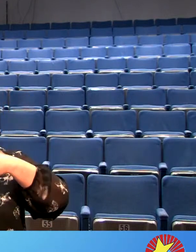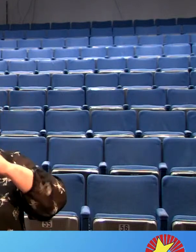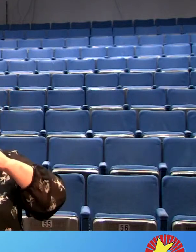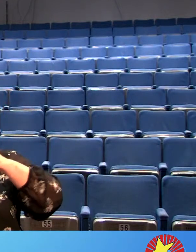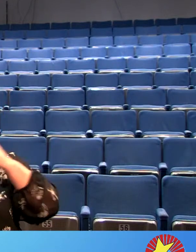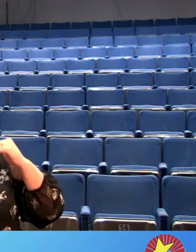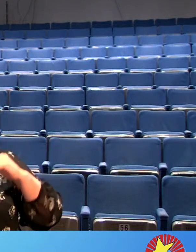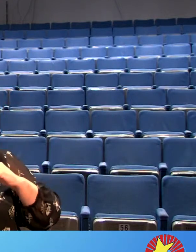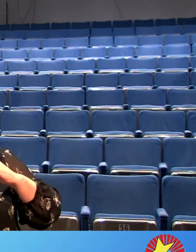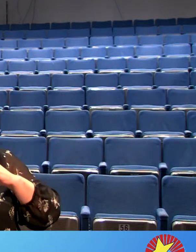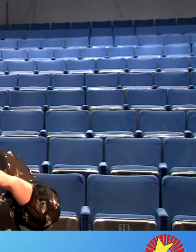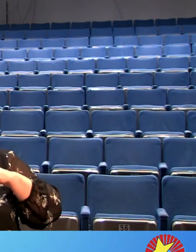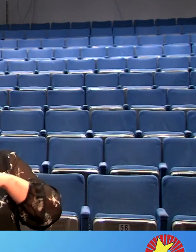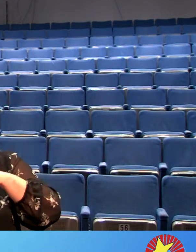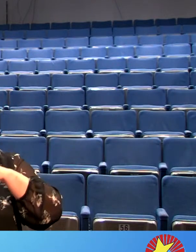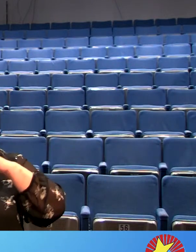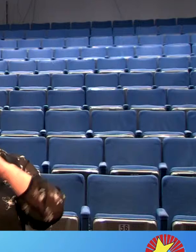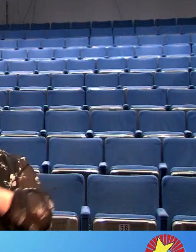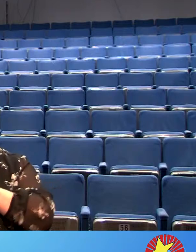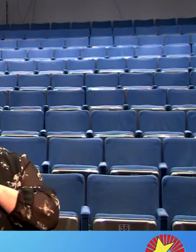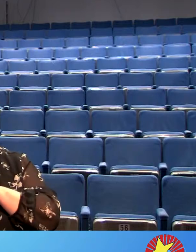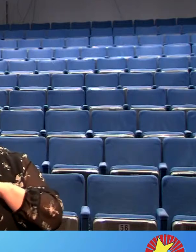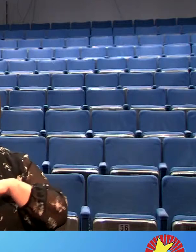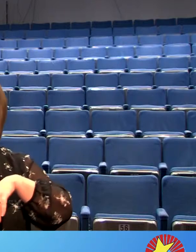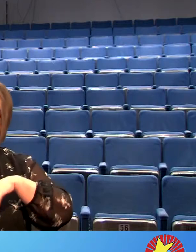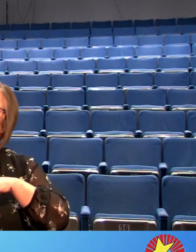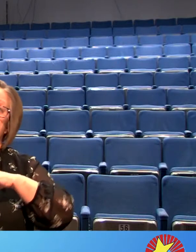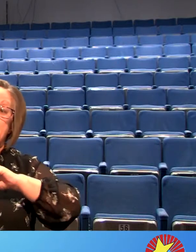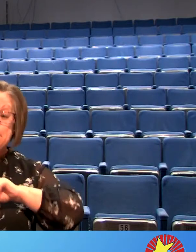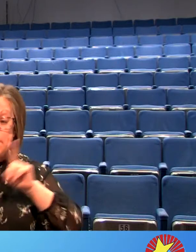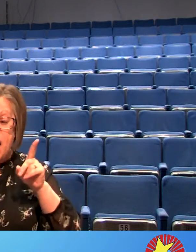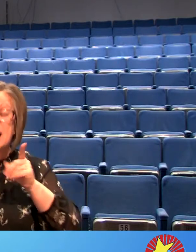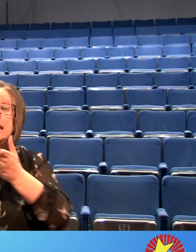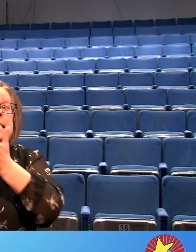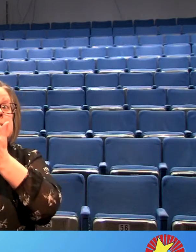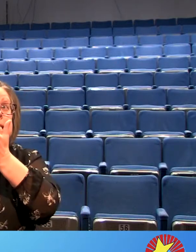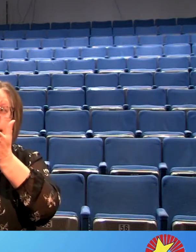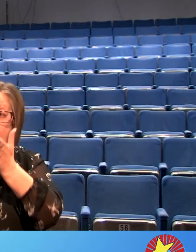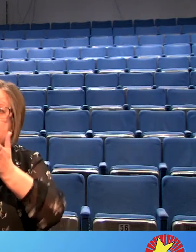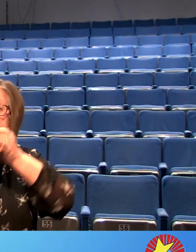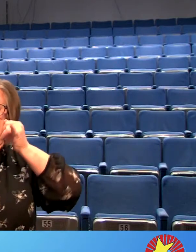We had a lot of students still at level 1, which is again minimally proficient.